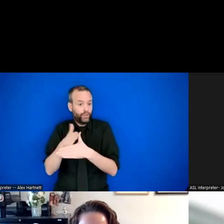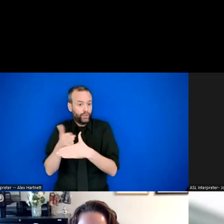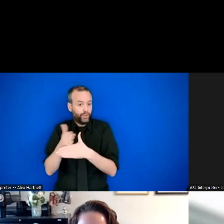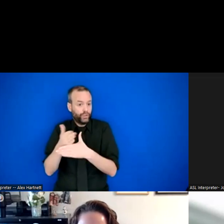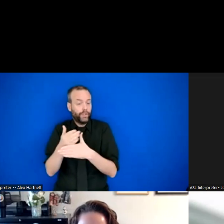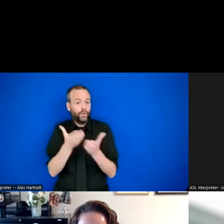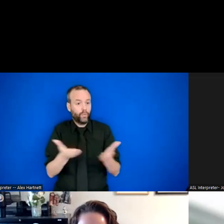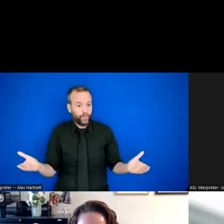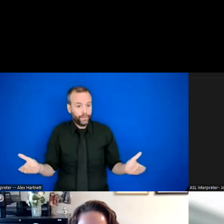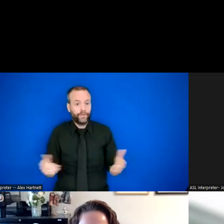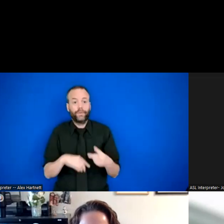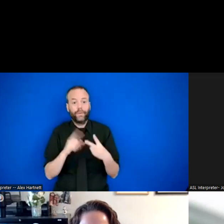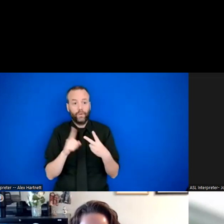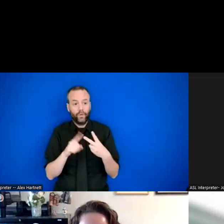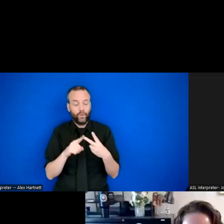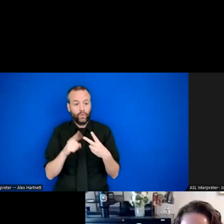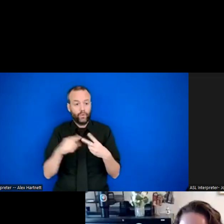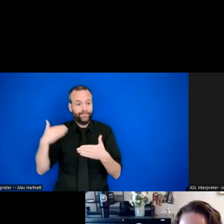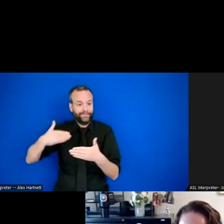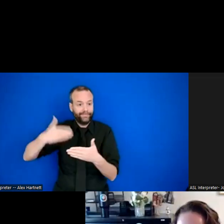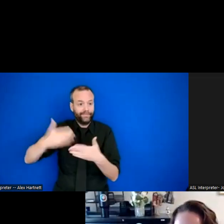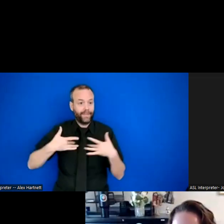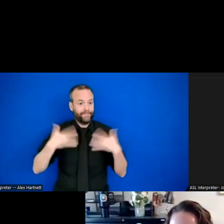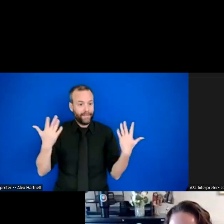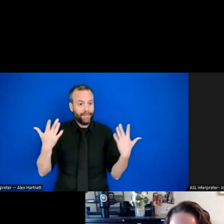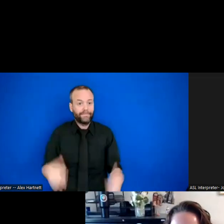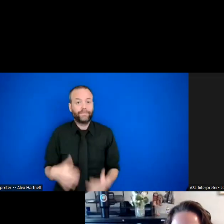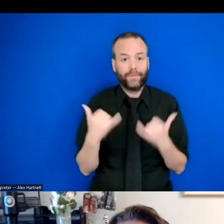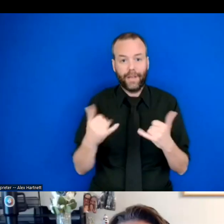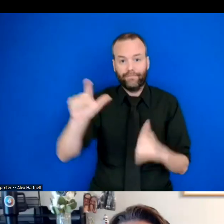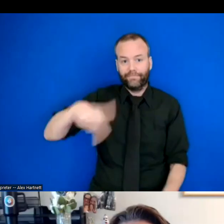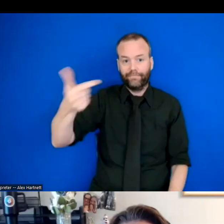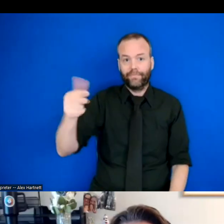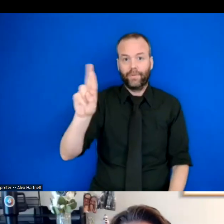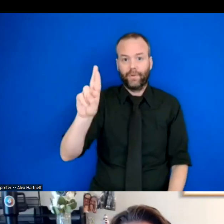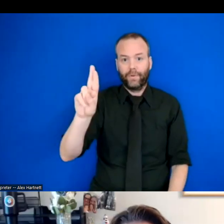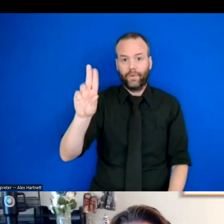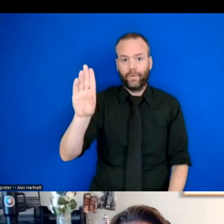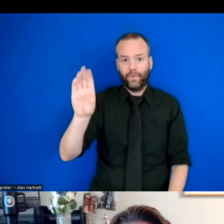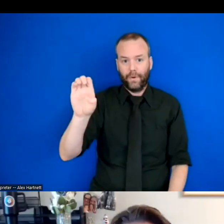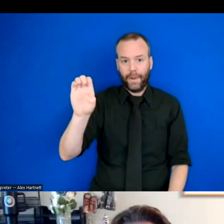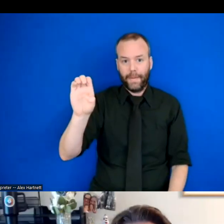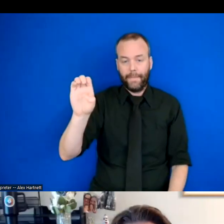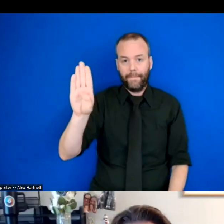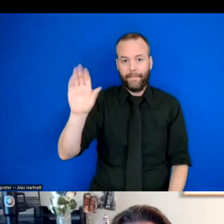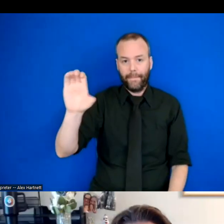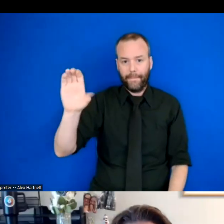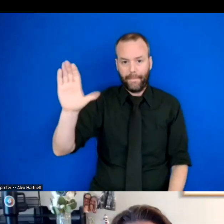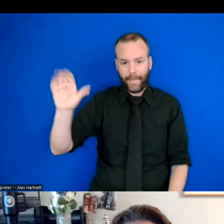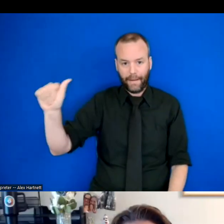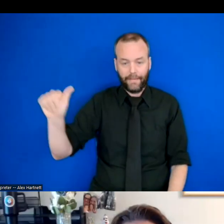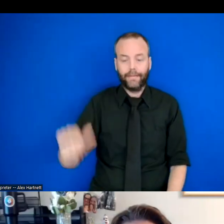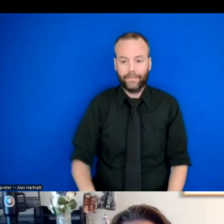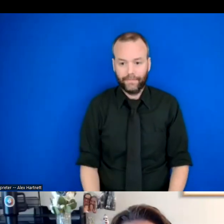upcoming events. So I'm going to turn it to Rebecca to share that information with you now. Okay, yes, thank you, Diana. And thank you again